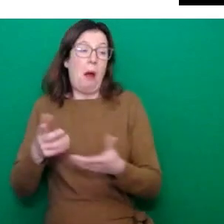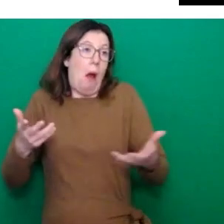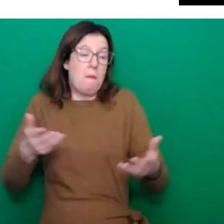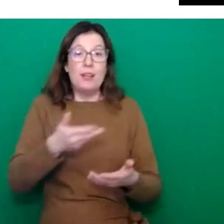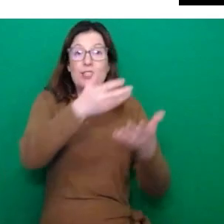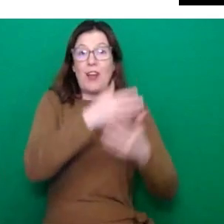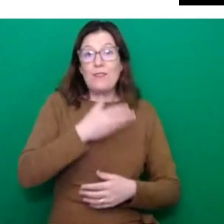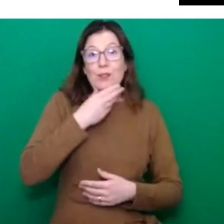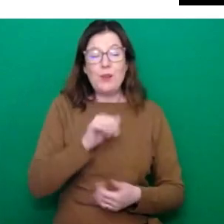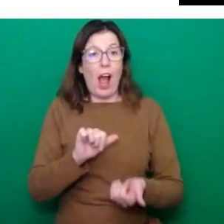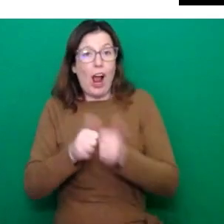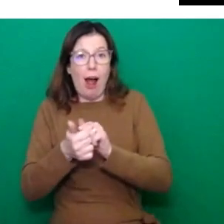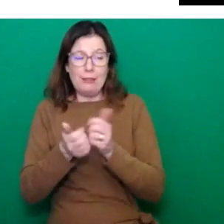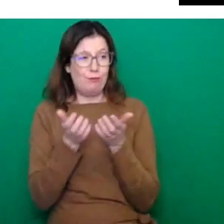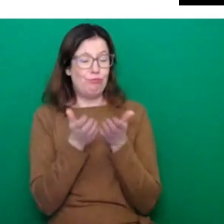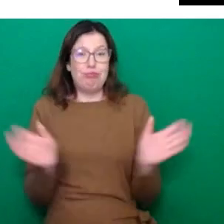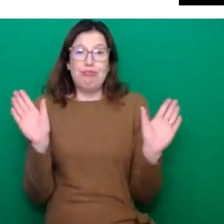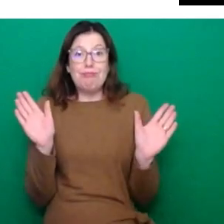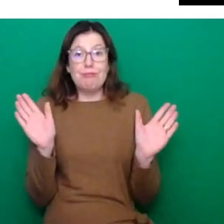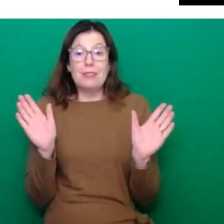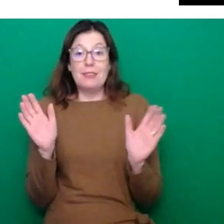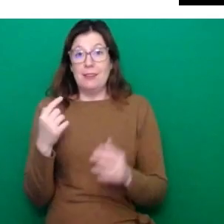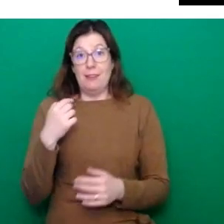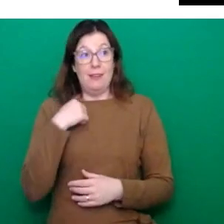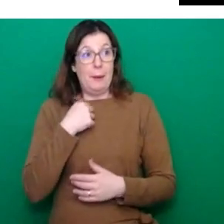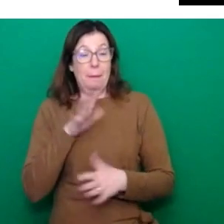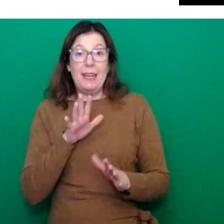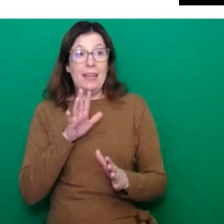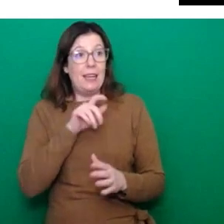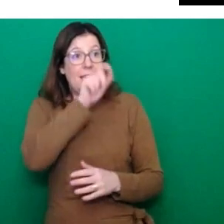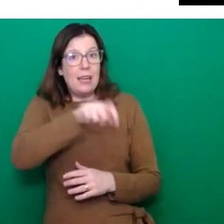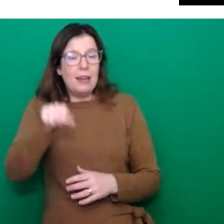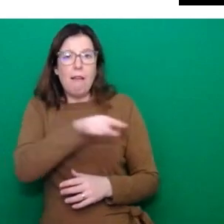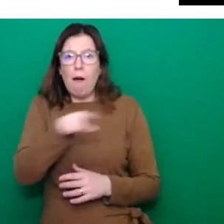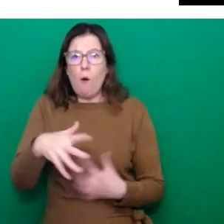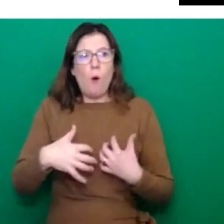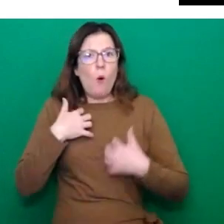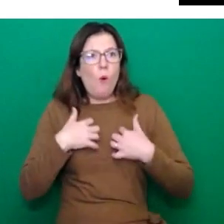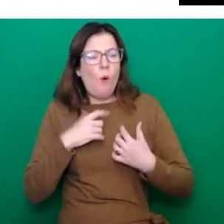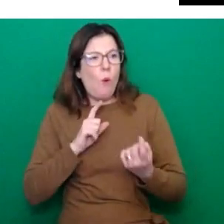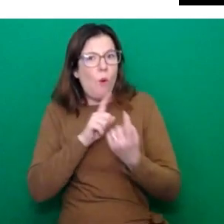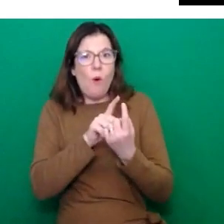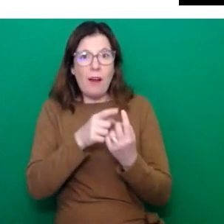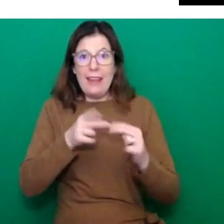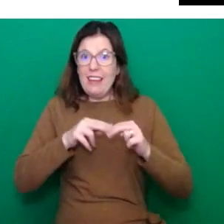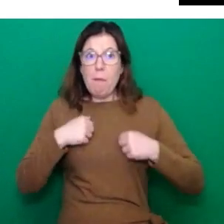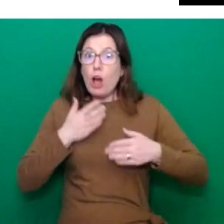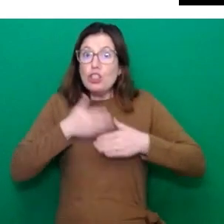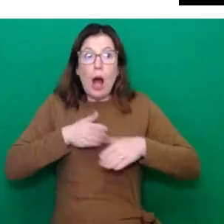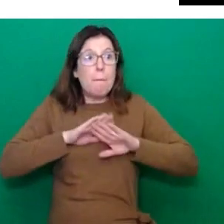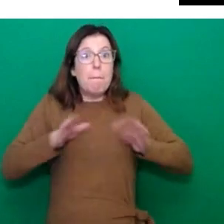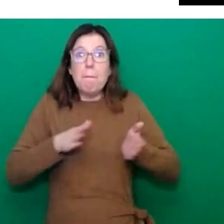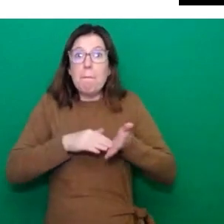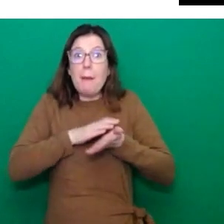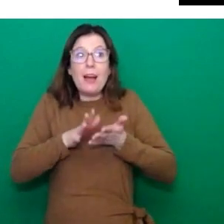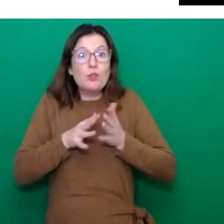or colleagues. So I've definitely met some really interesting people that I think that I will never have been in contact with if I